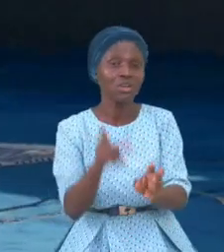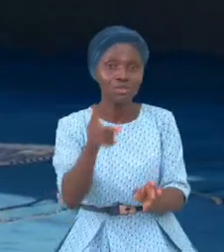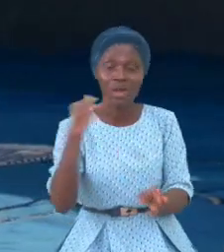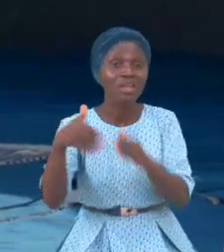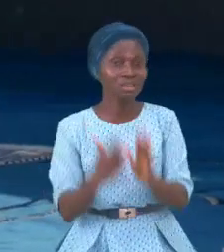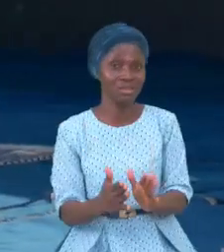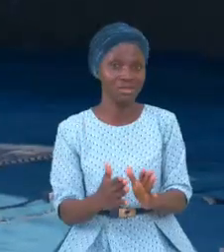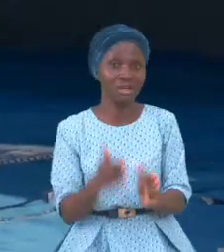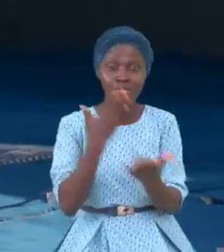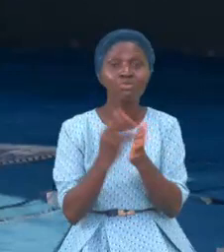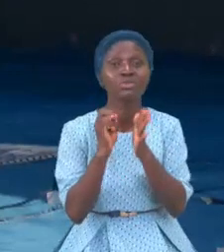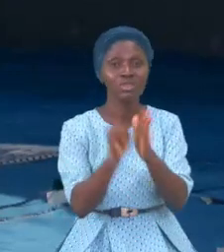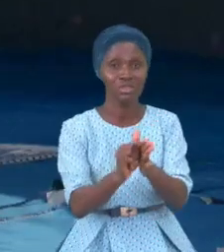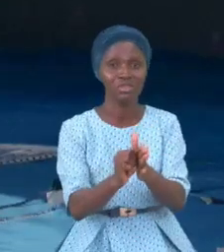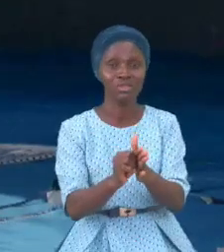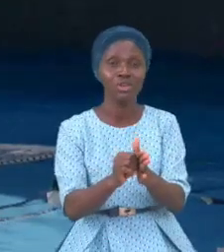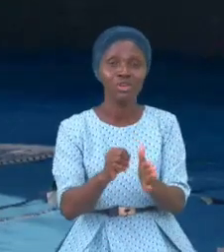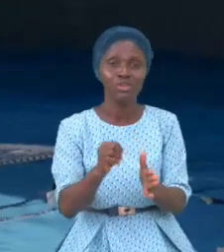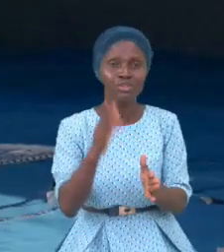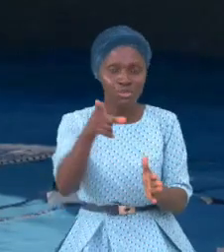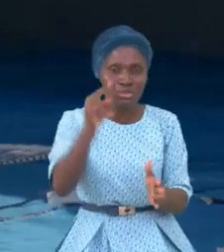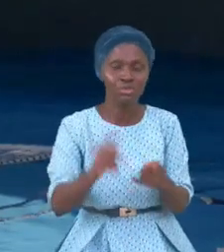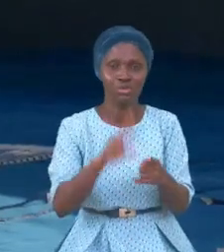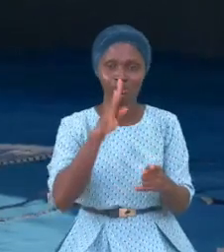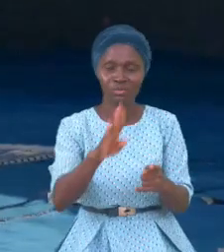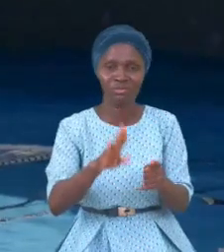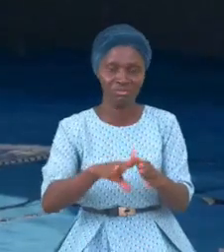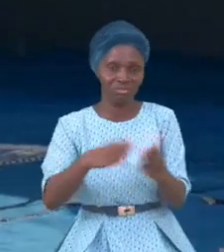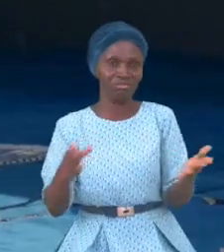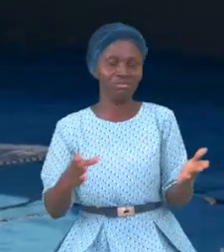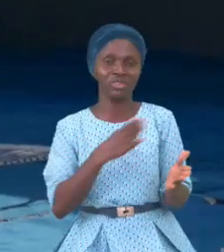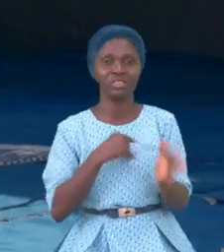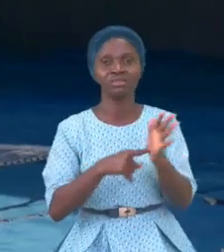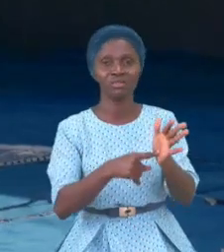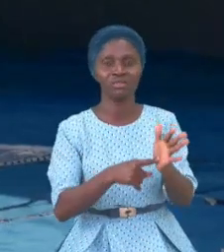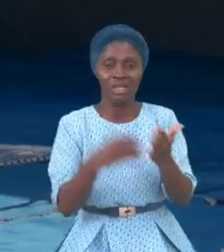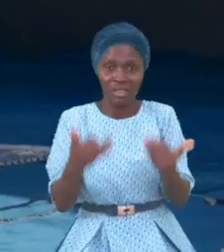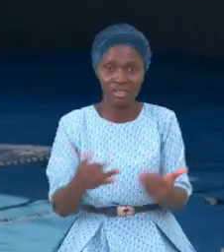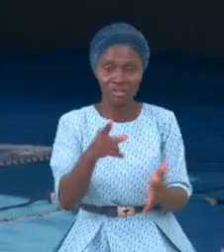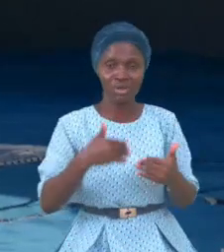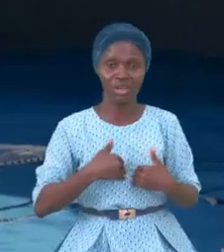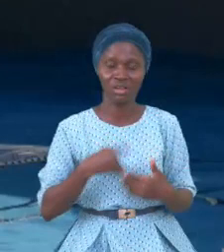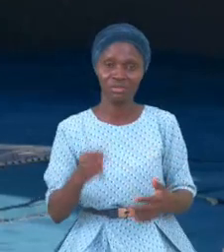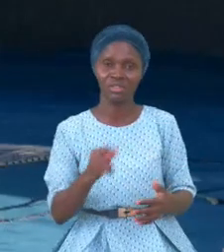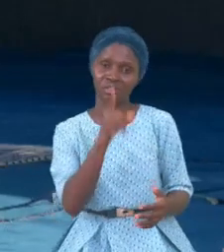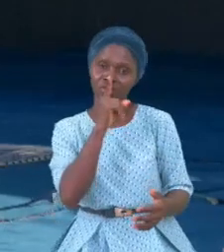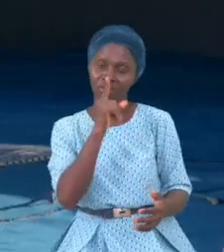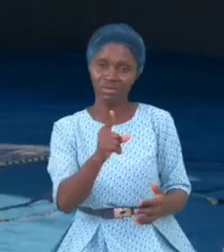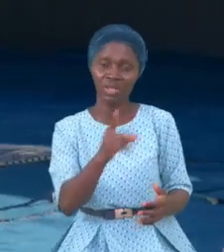you transparent? Shouldn't you be transparent? Now we have the conviction and the consistency of